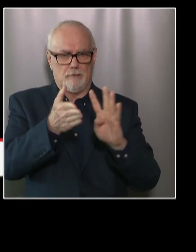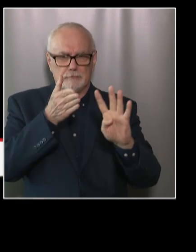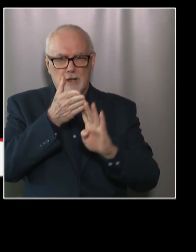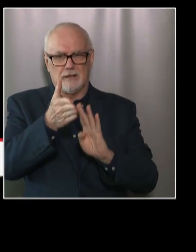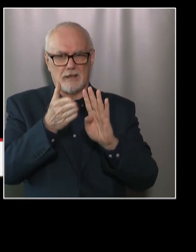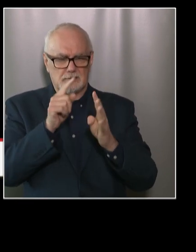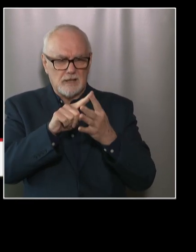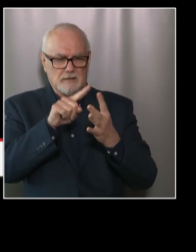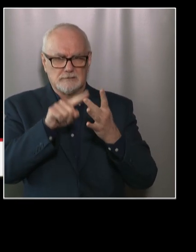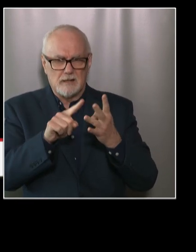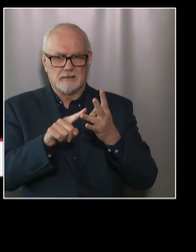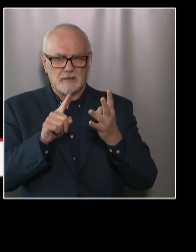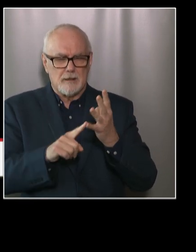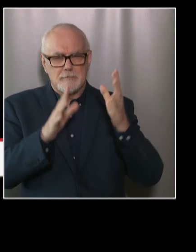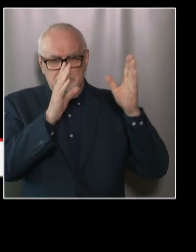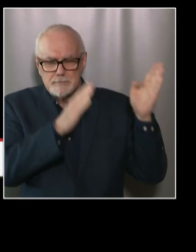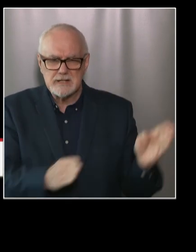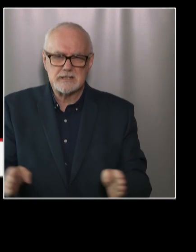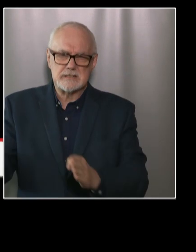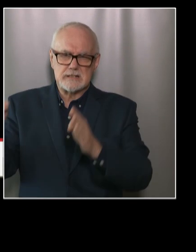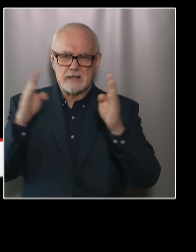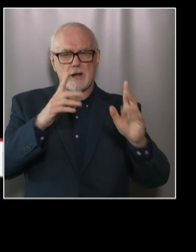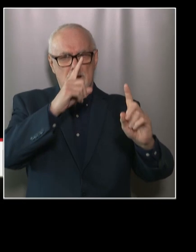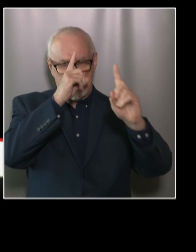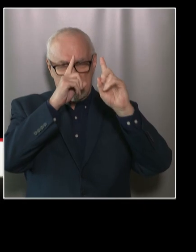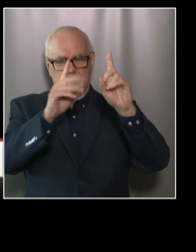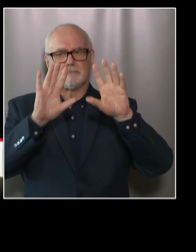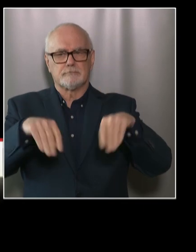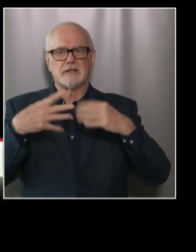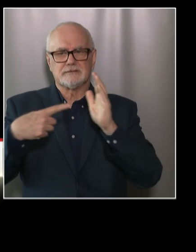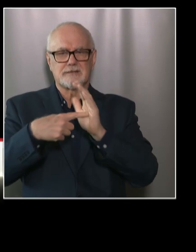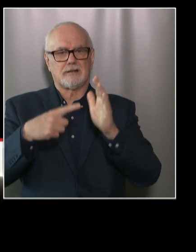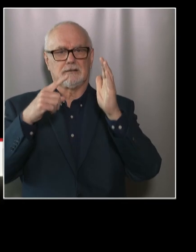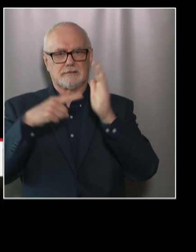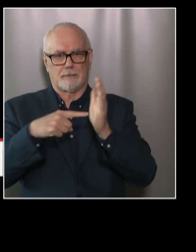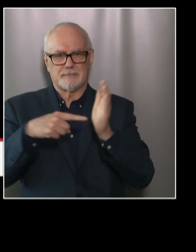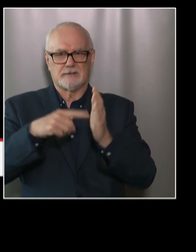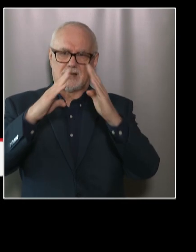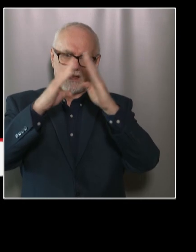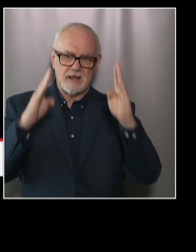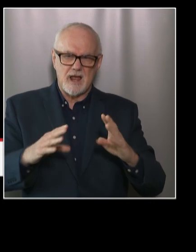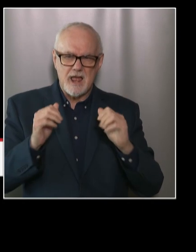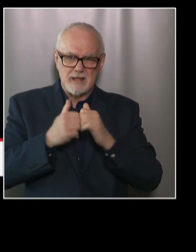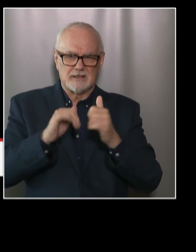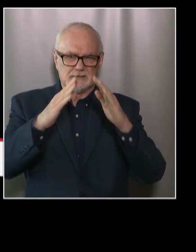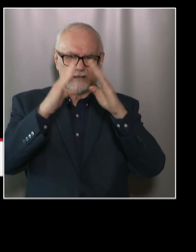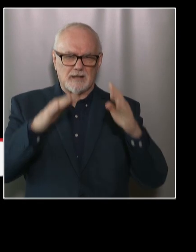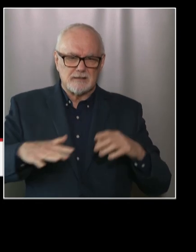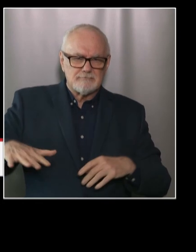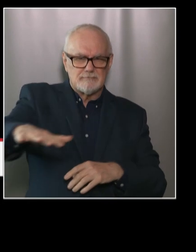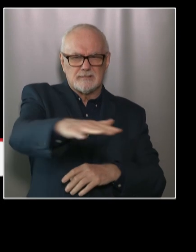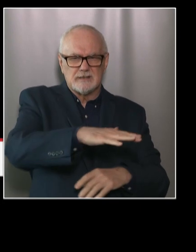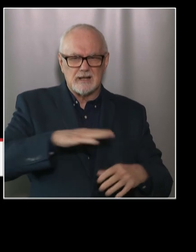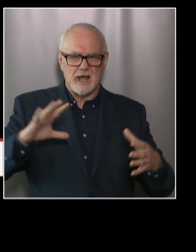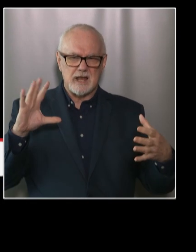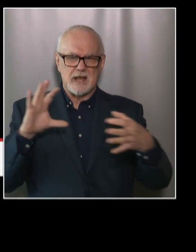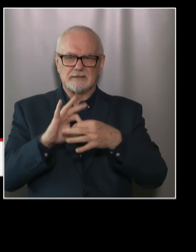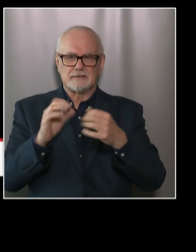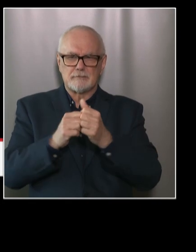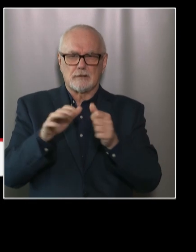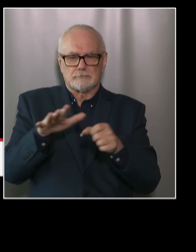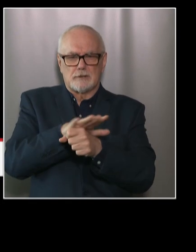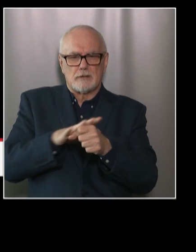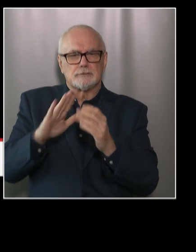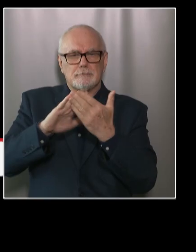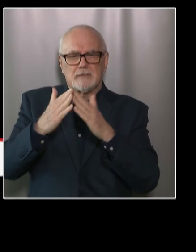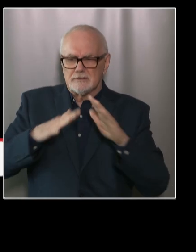district residents, provide affordable housing, and reintegrate with the surrounding community. Even before her current office,